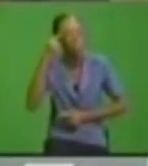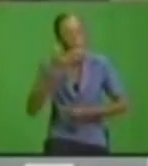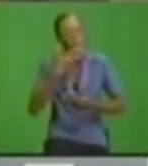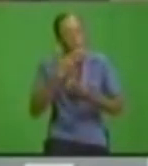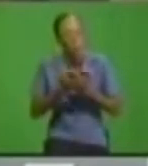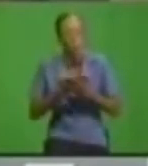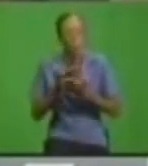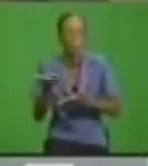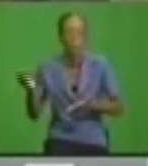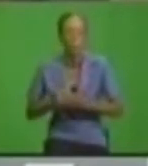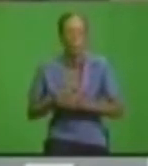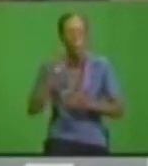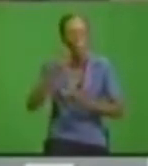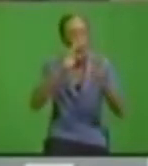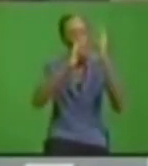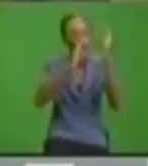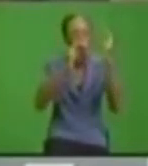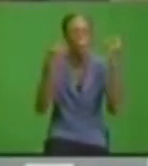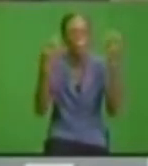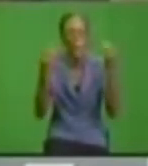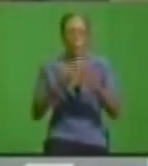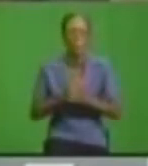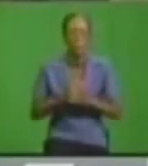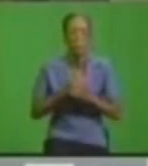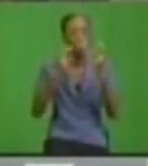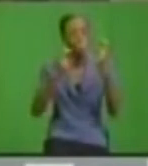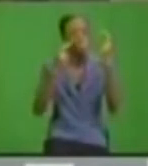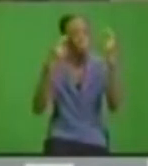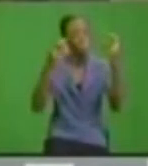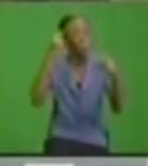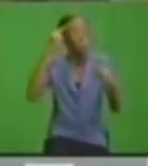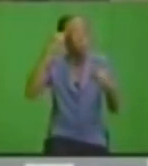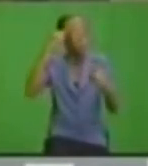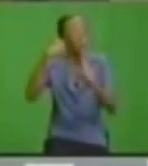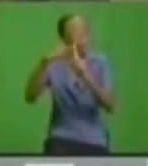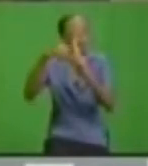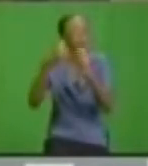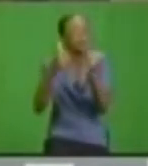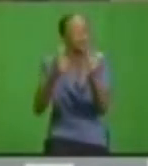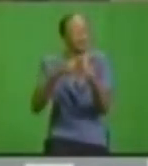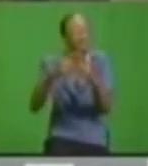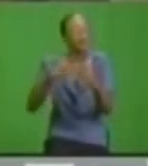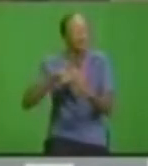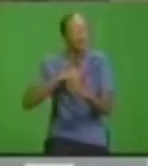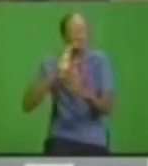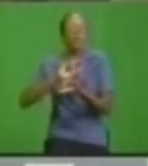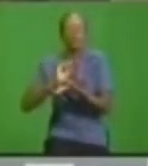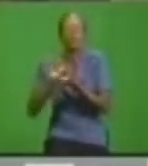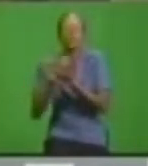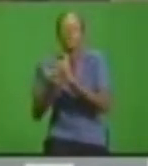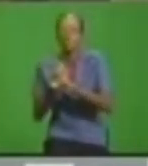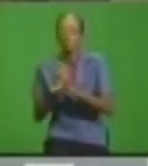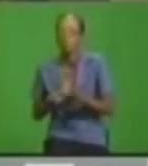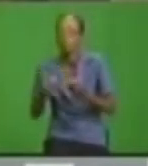and hopes, and invariably it would transform the way we see each other and the way we treat